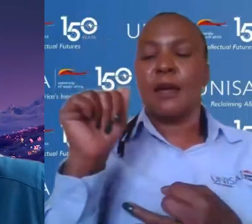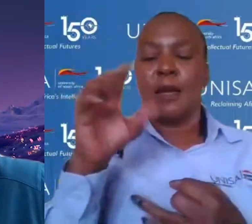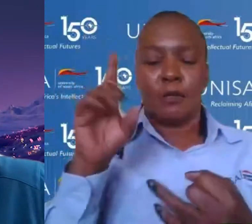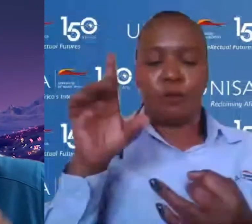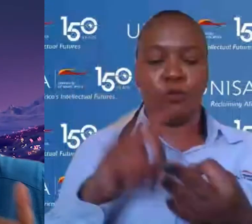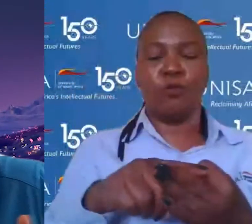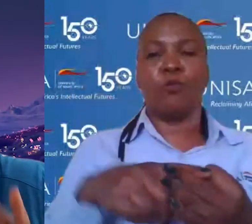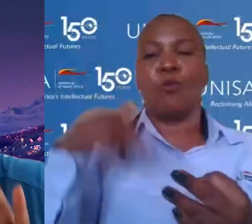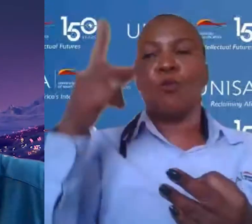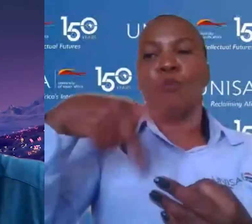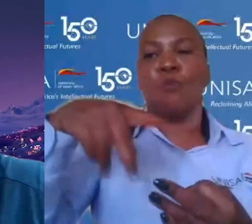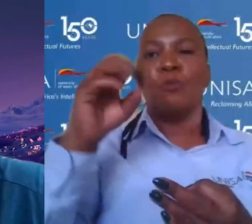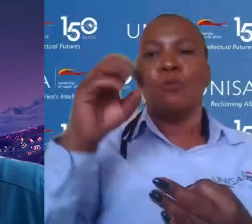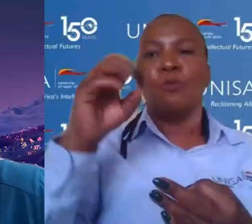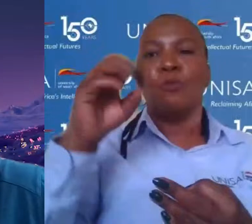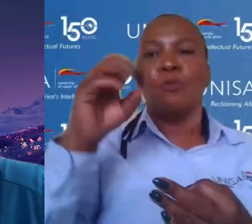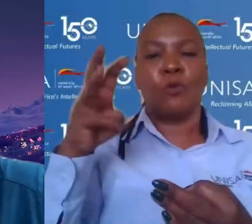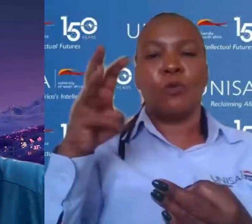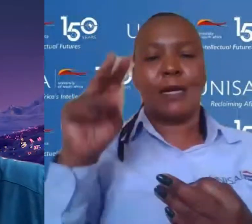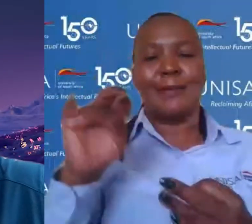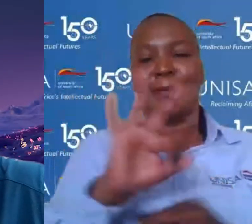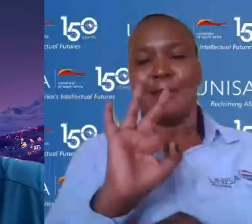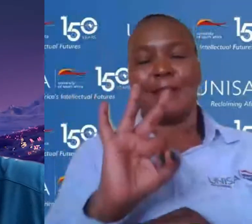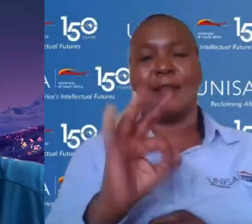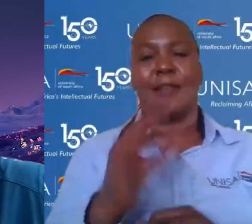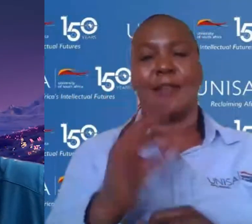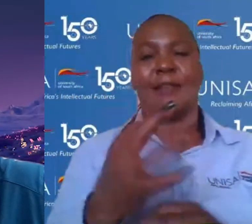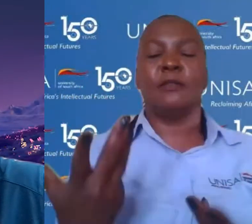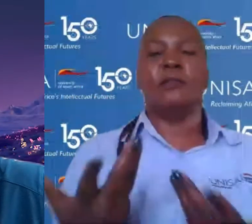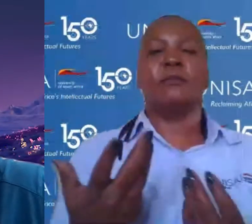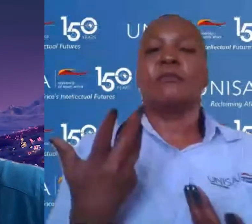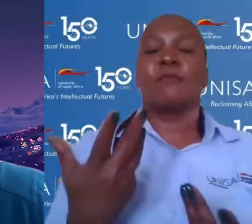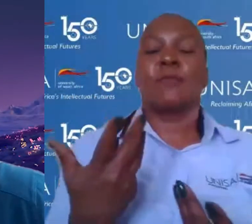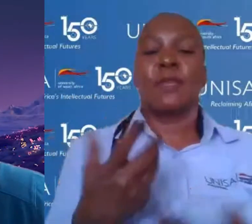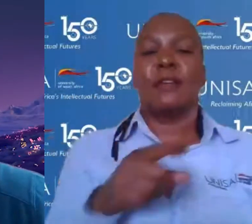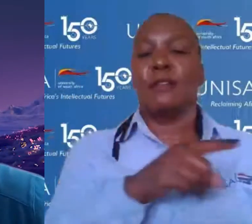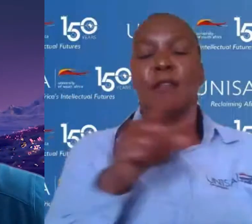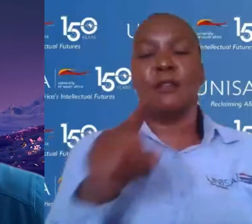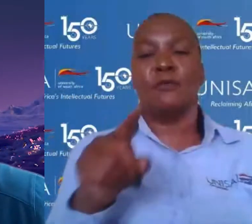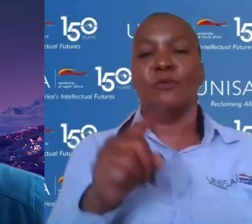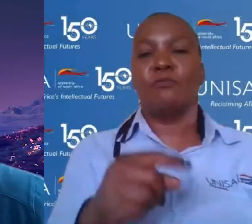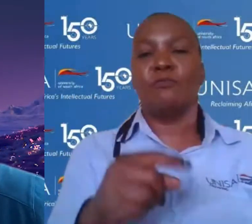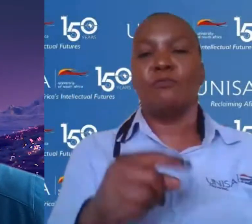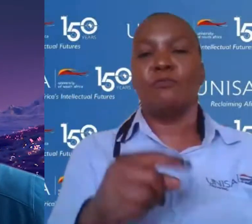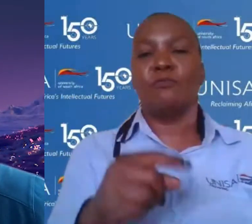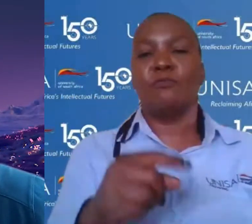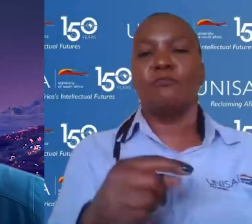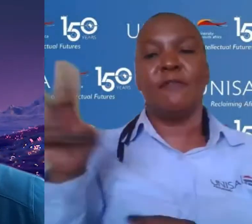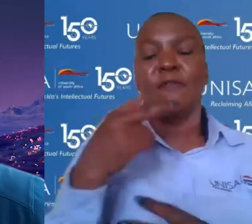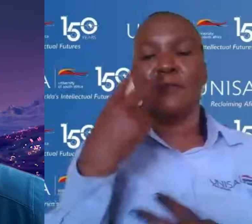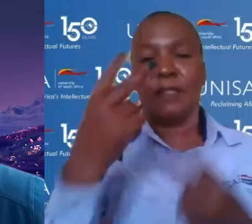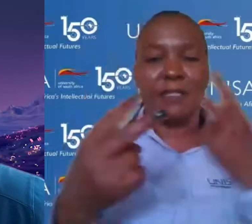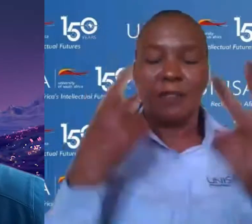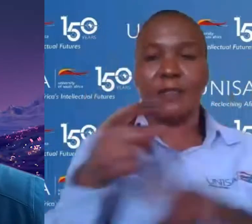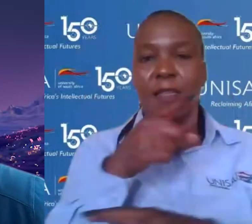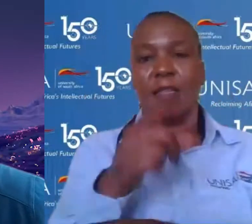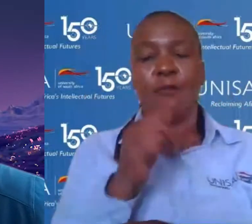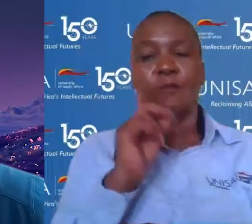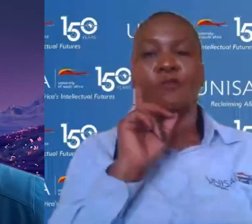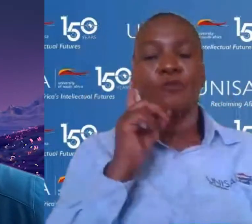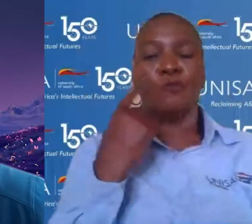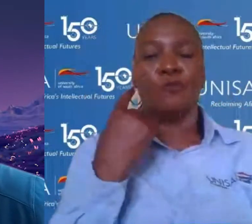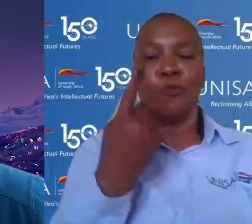Giyani, Makhado, Polokwane. Yes, those 3. You have those 3 that you can visit. All right, I'm going into the chat quickly